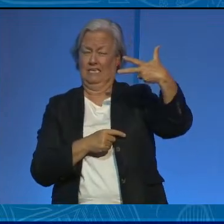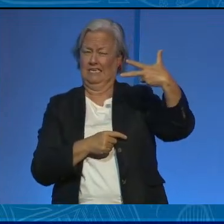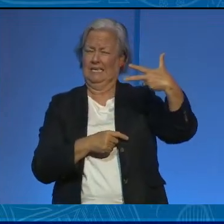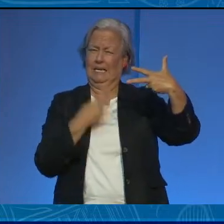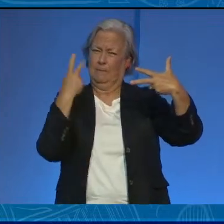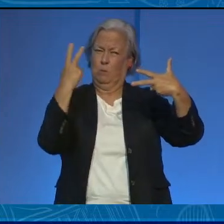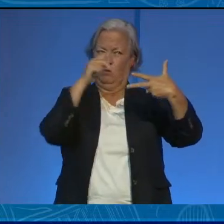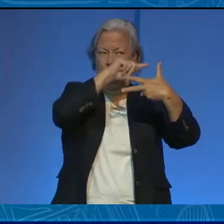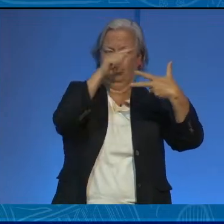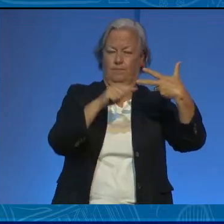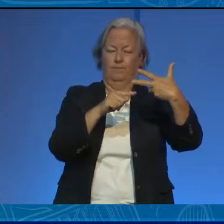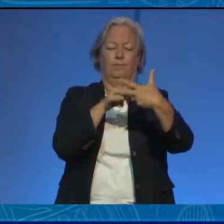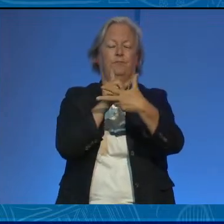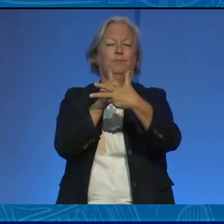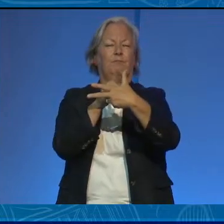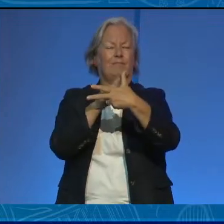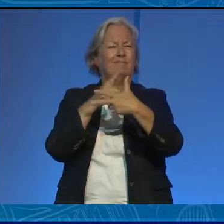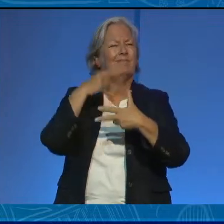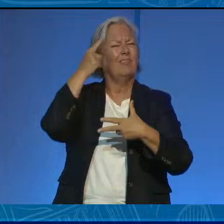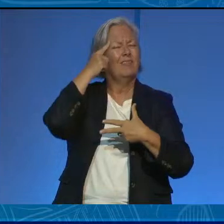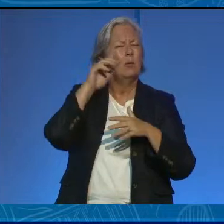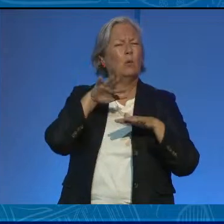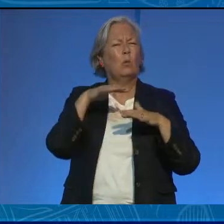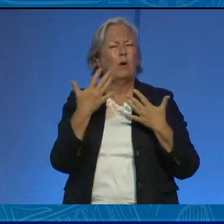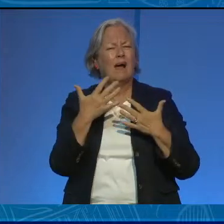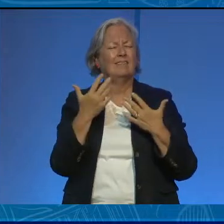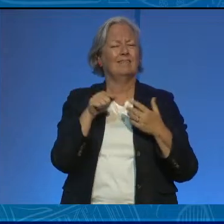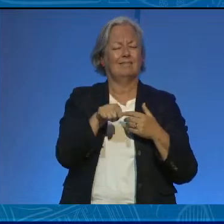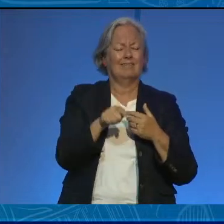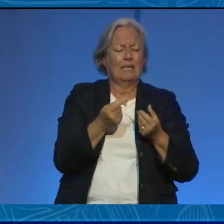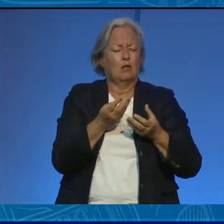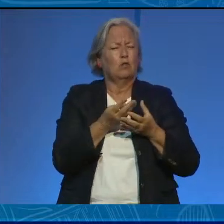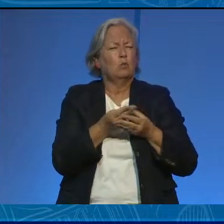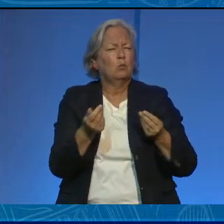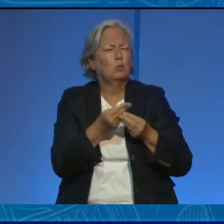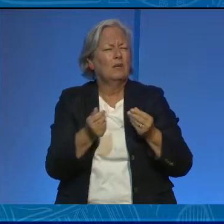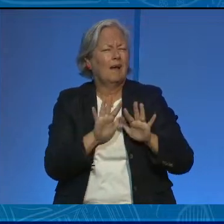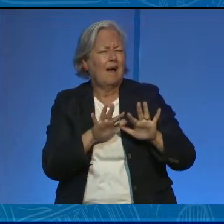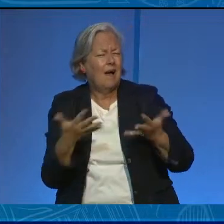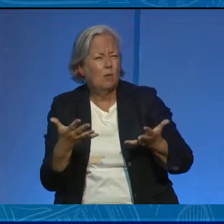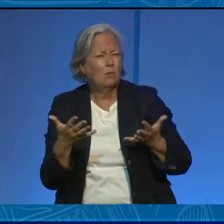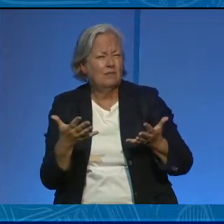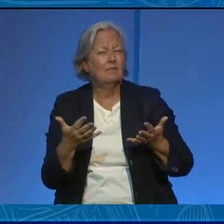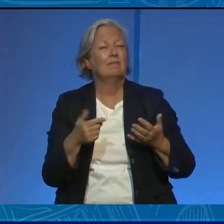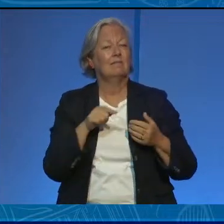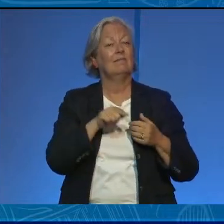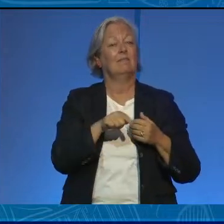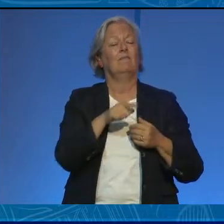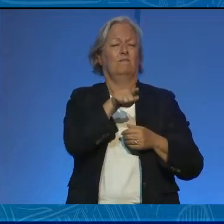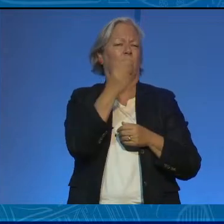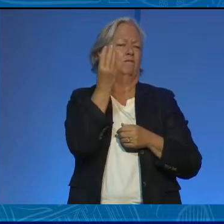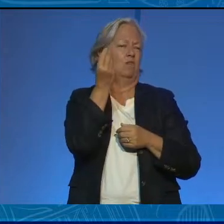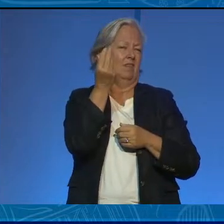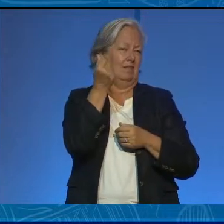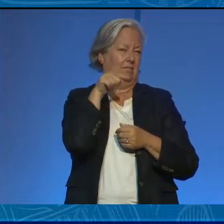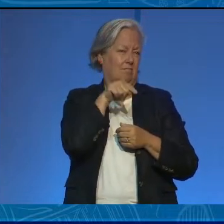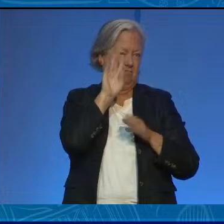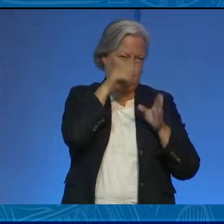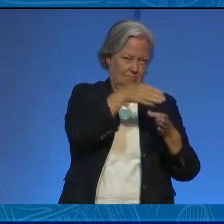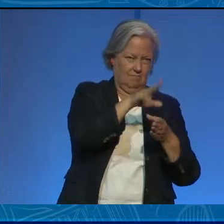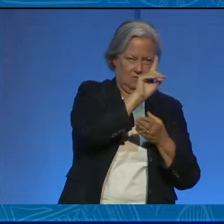First, practical solutions to enhance disaster risk reduction financing.